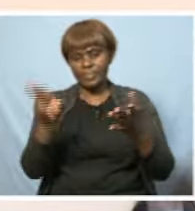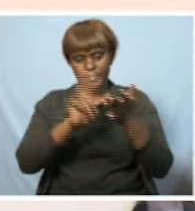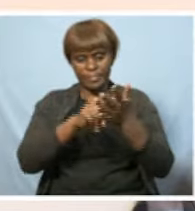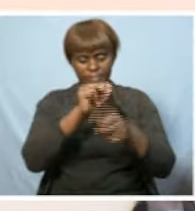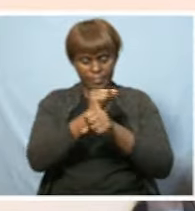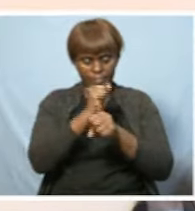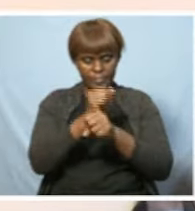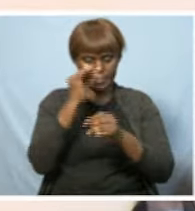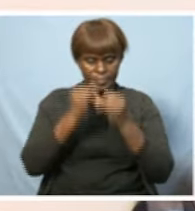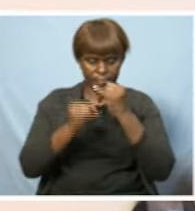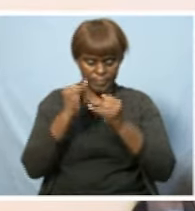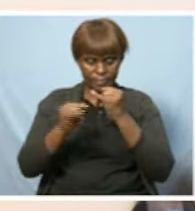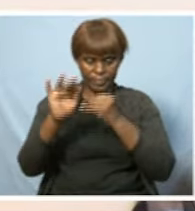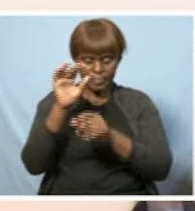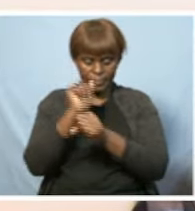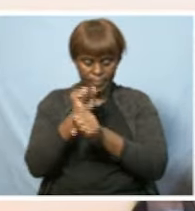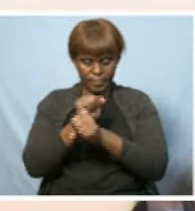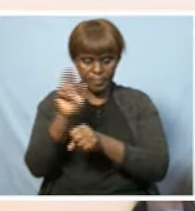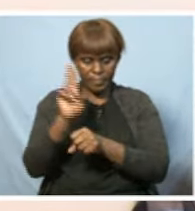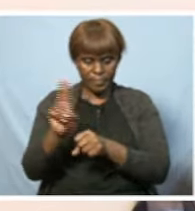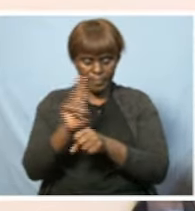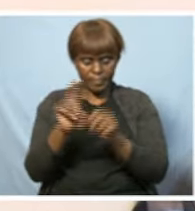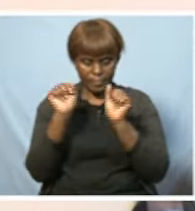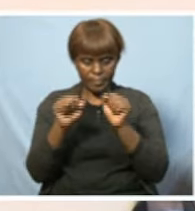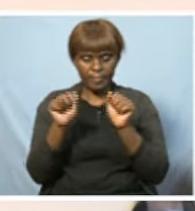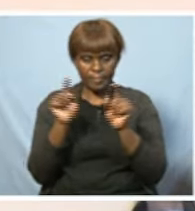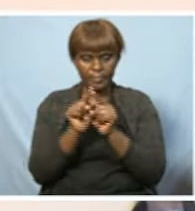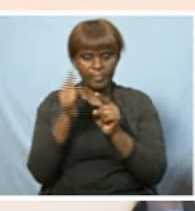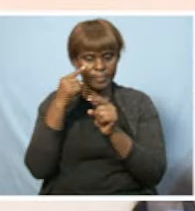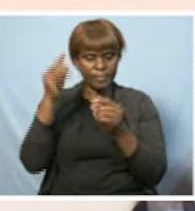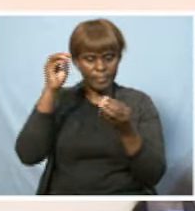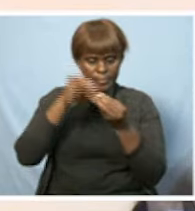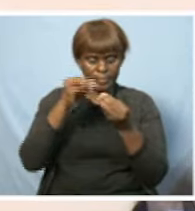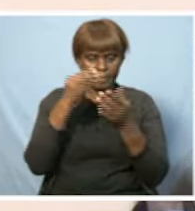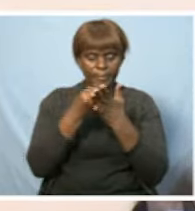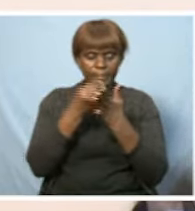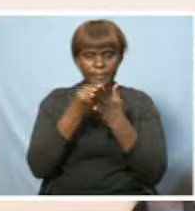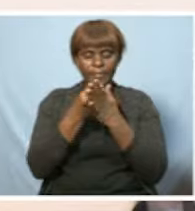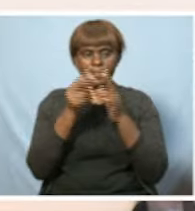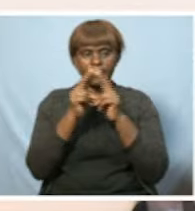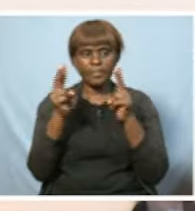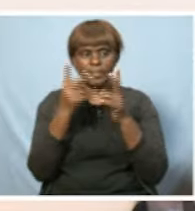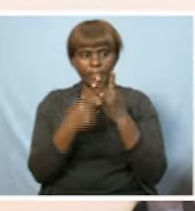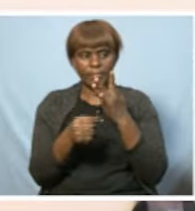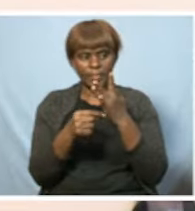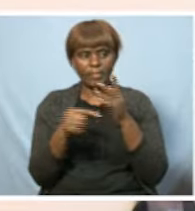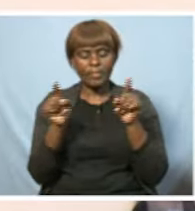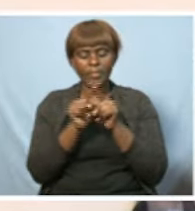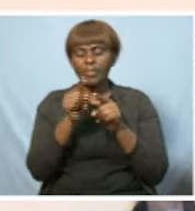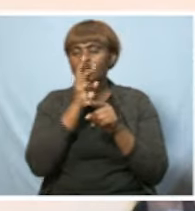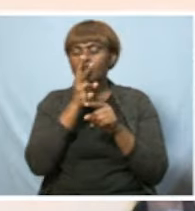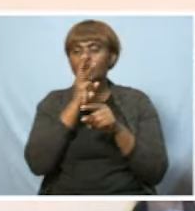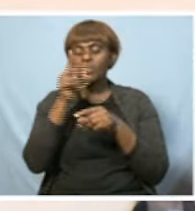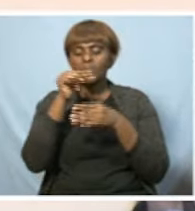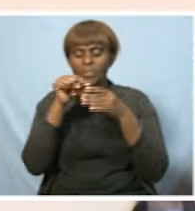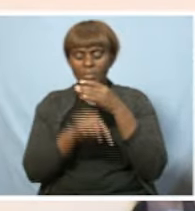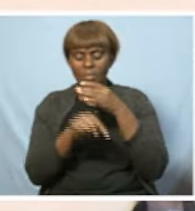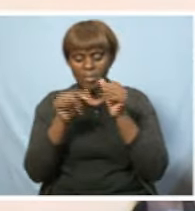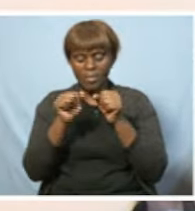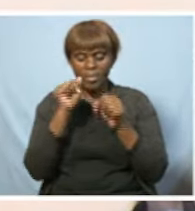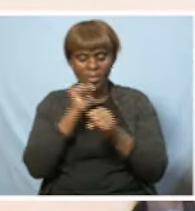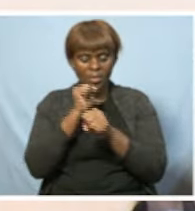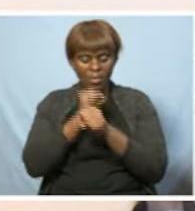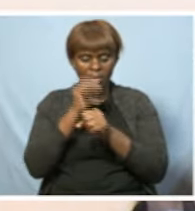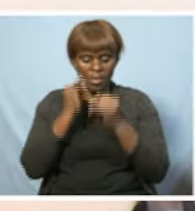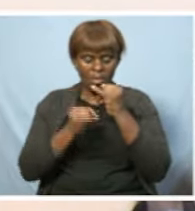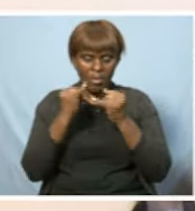the completed works can be utilized and for additional funding so that a borehole can be drilled. Works have been